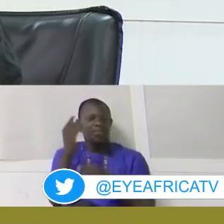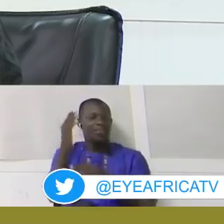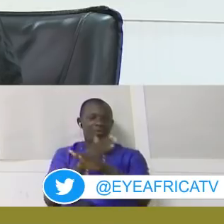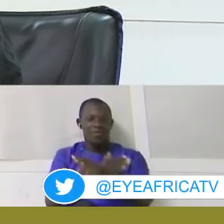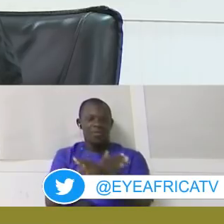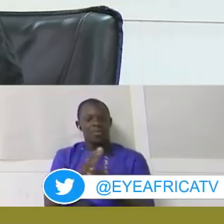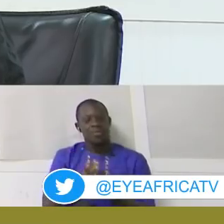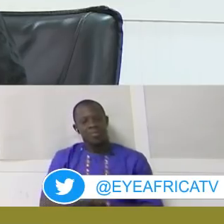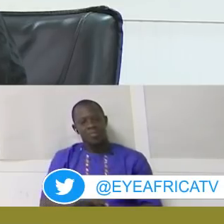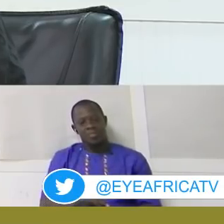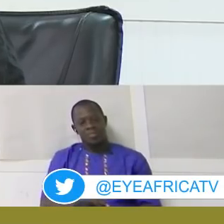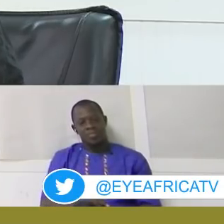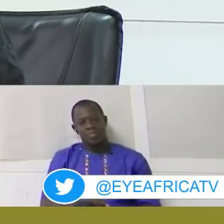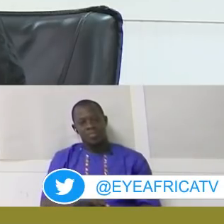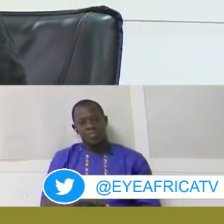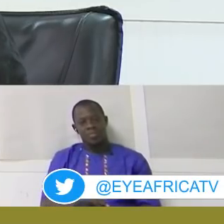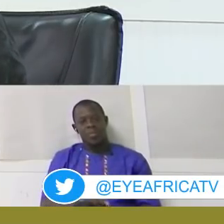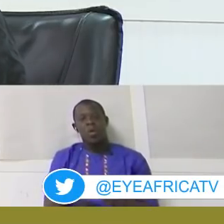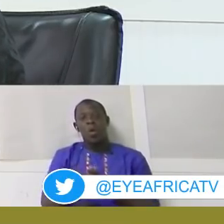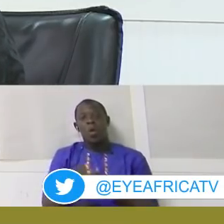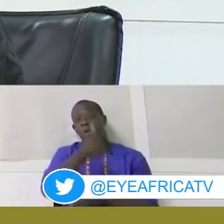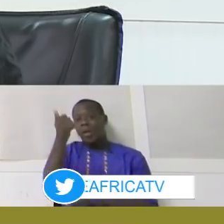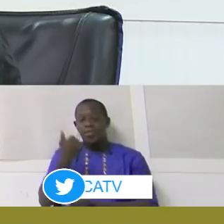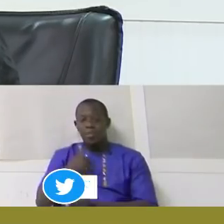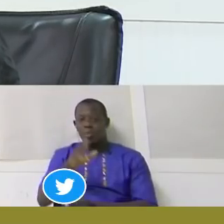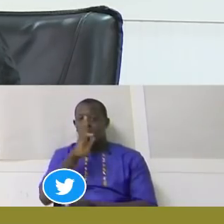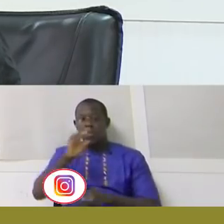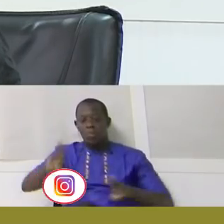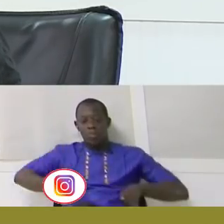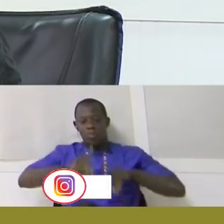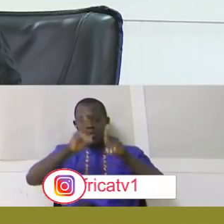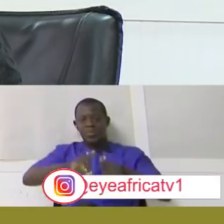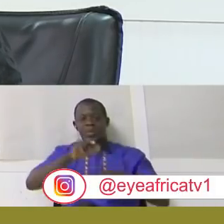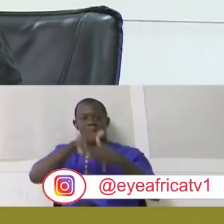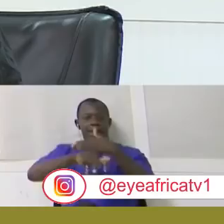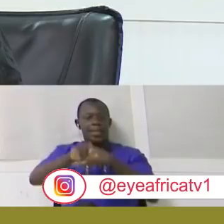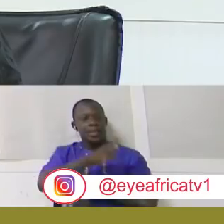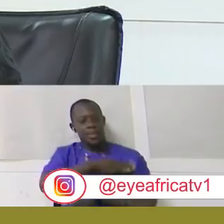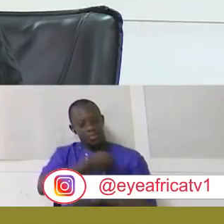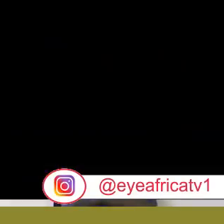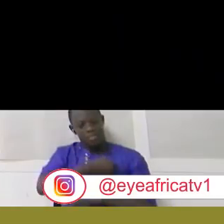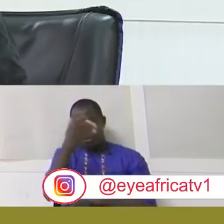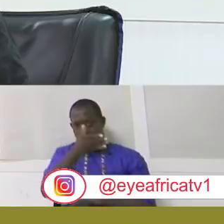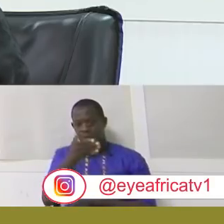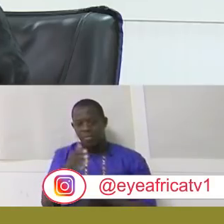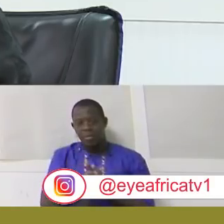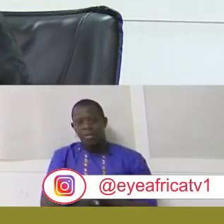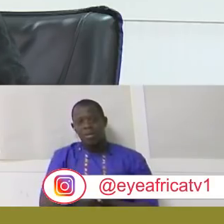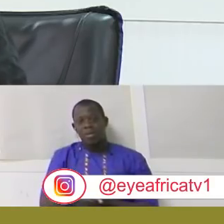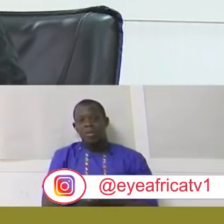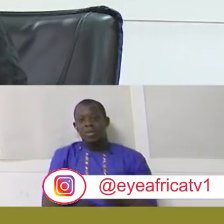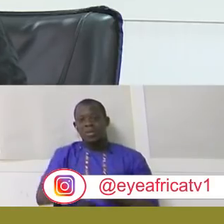painful life. Those that partook in the treatment